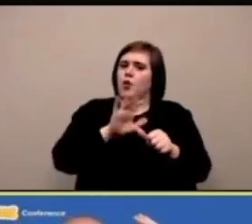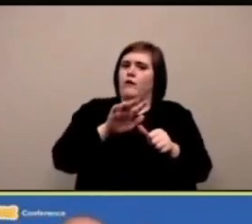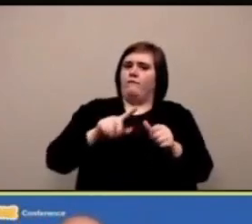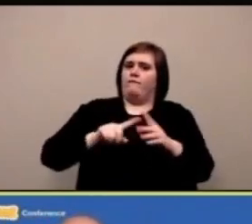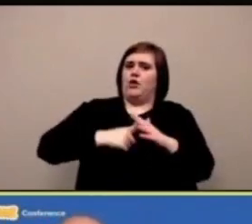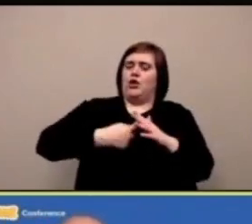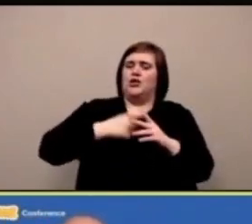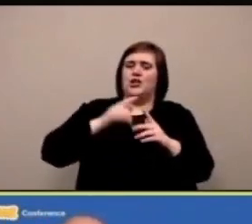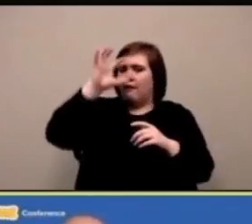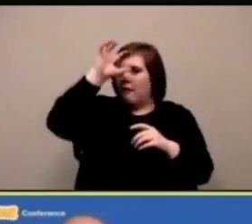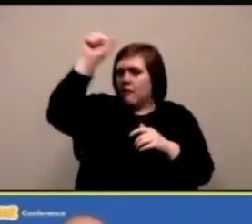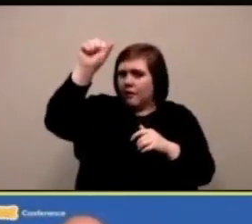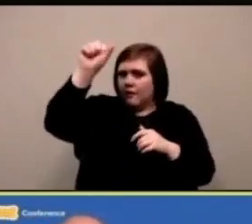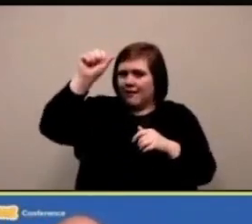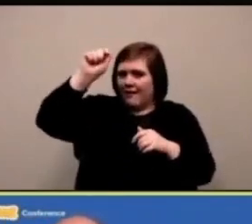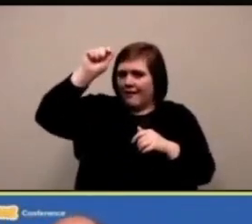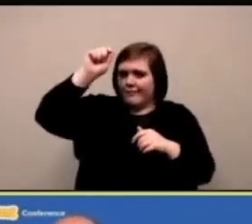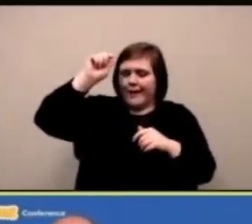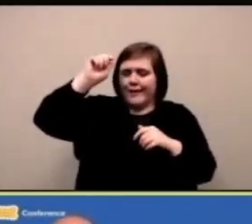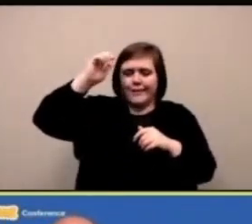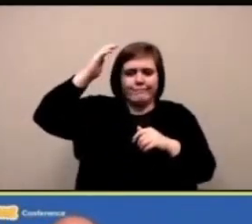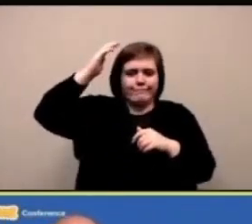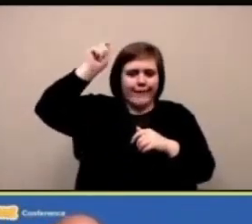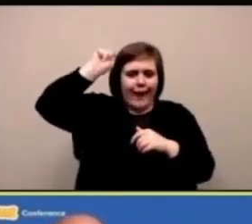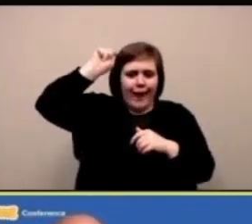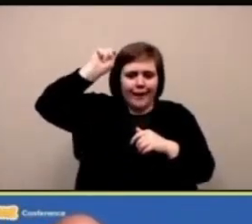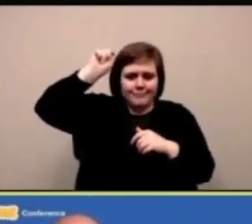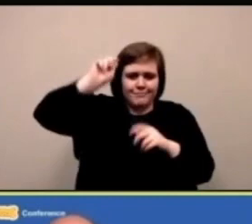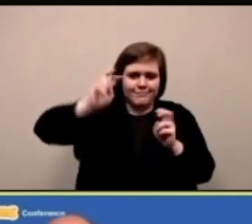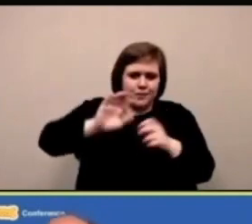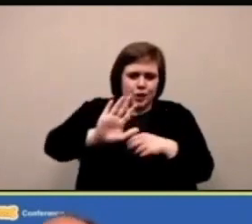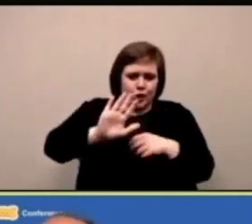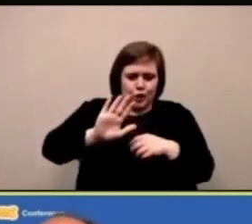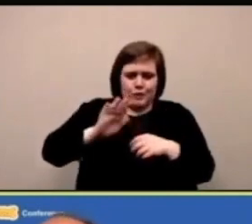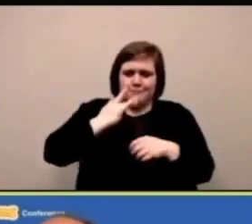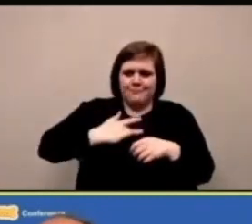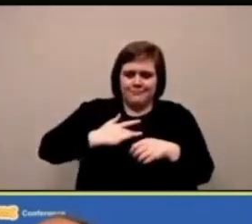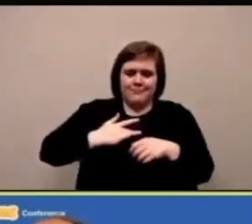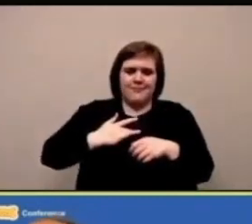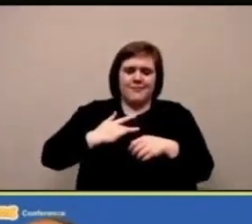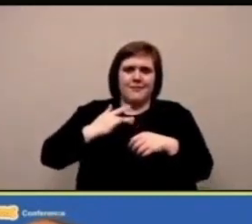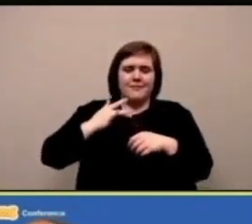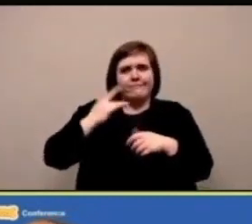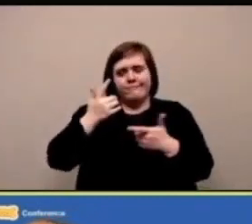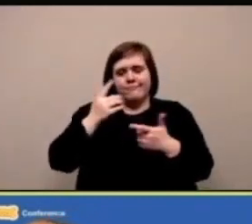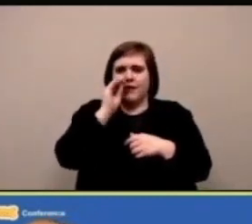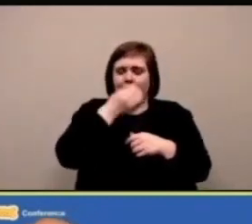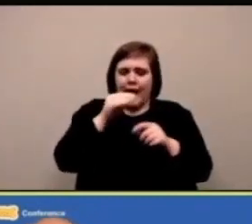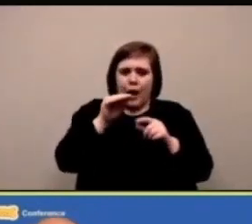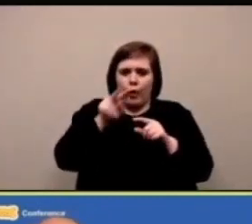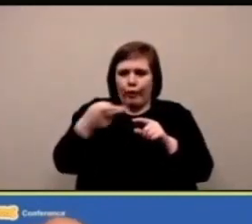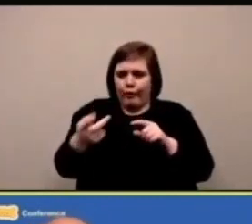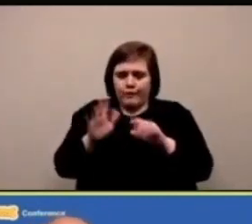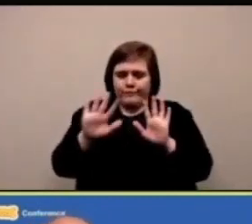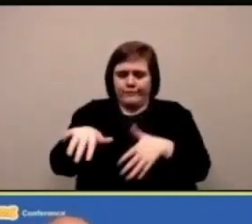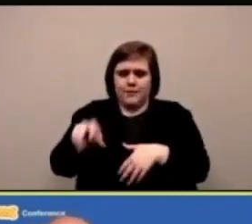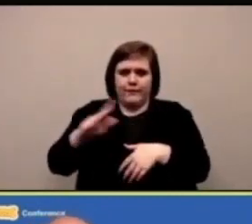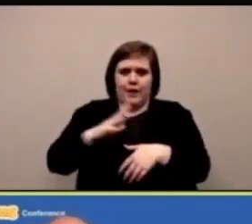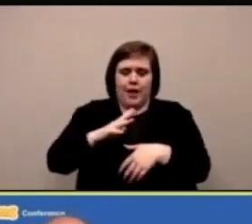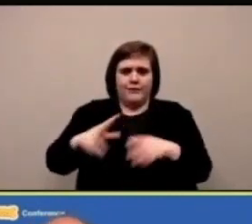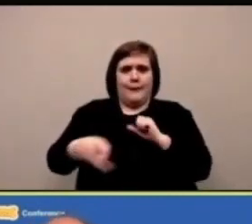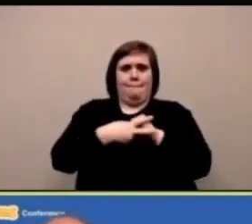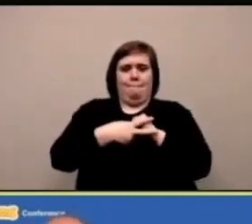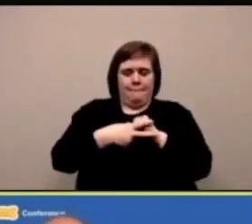unicorn hat for her first birthday, and one of the little flower petals fell off, but that was okay. And then similar to what you